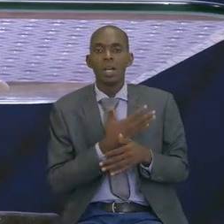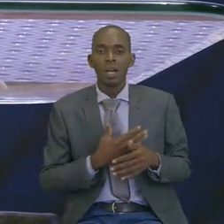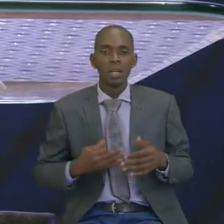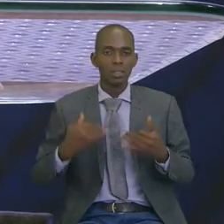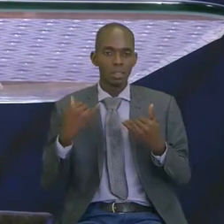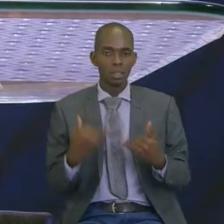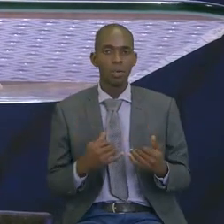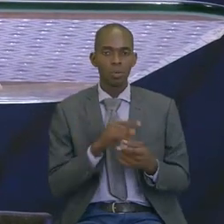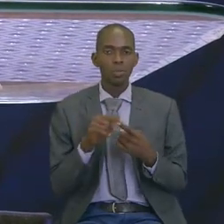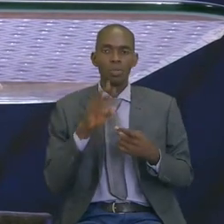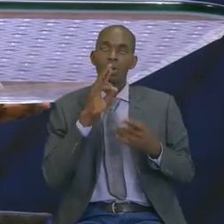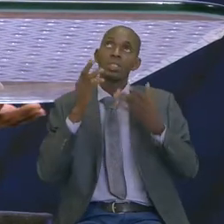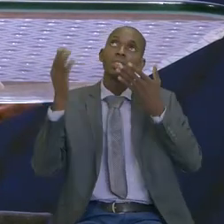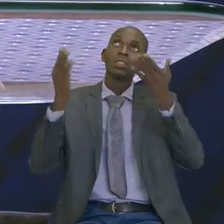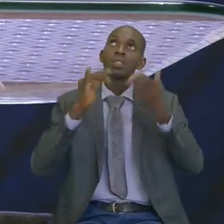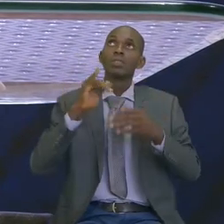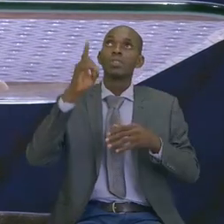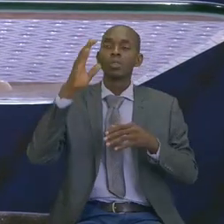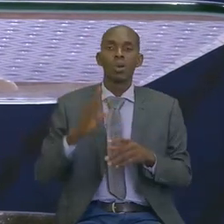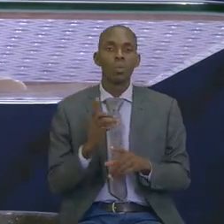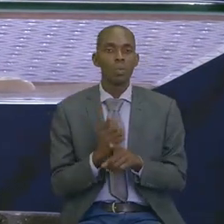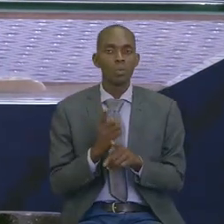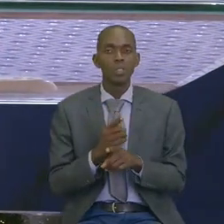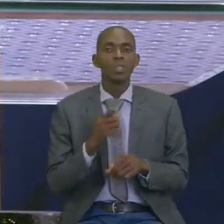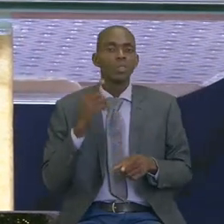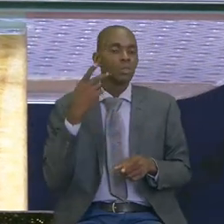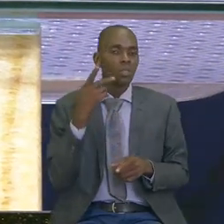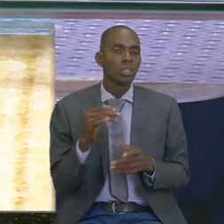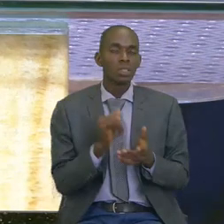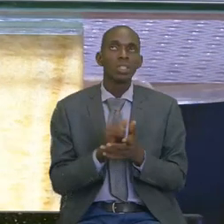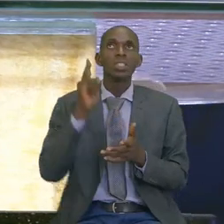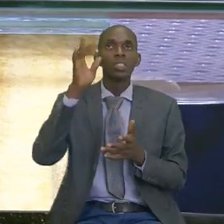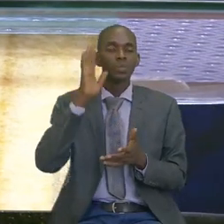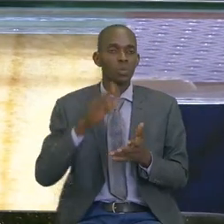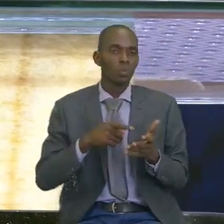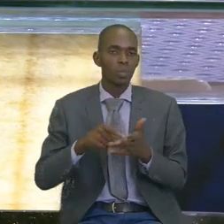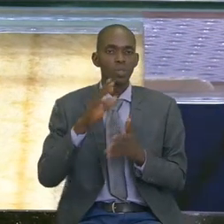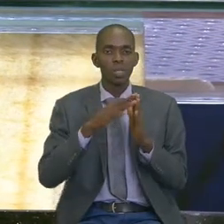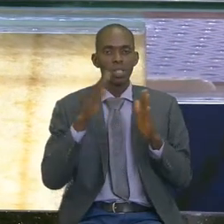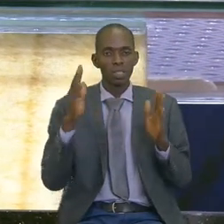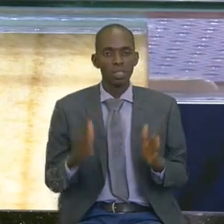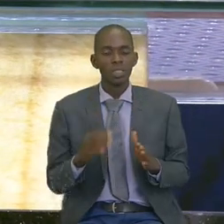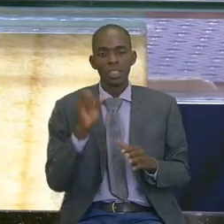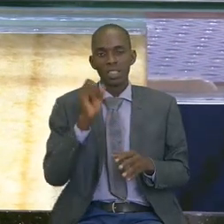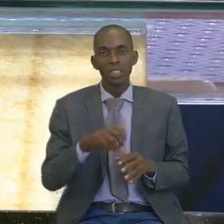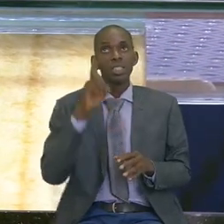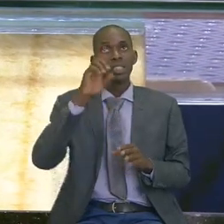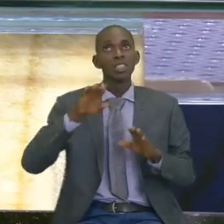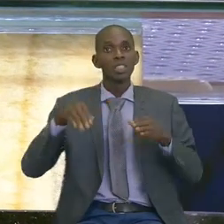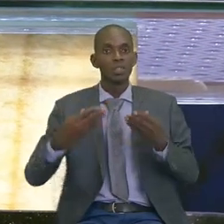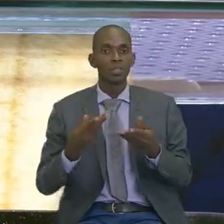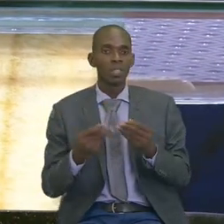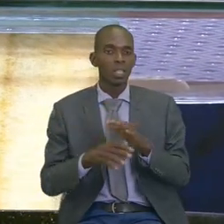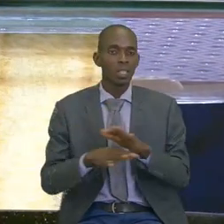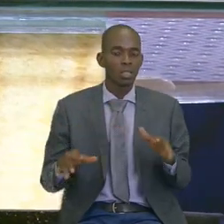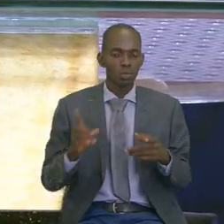appropriately, you're not paying your rent, because he gave you the land to sow on. He gave you the land